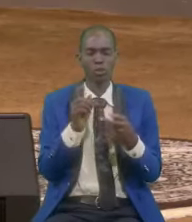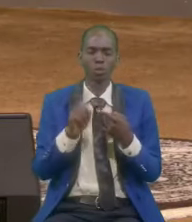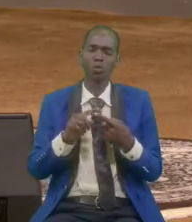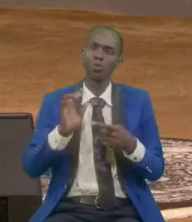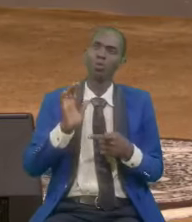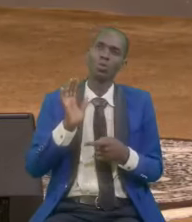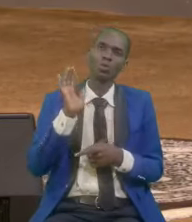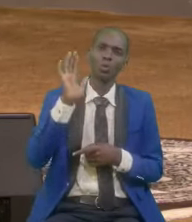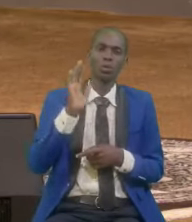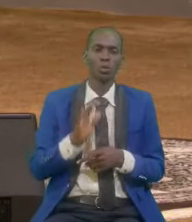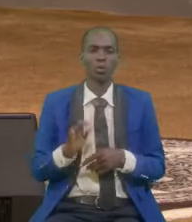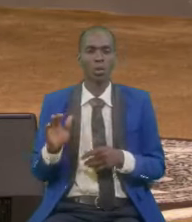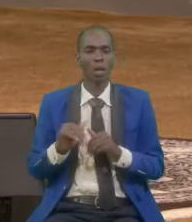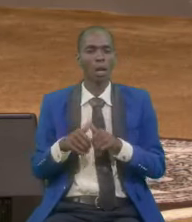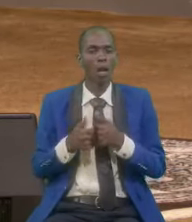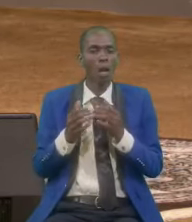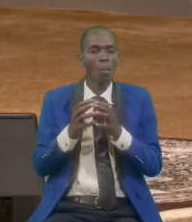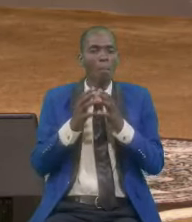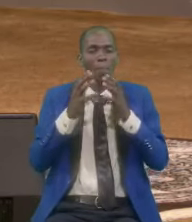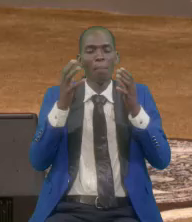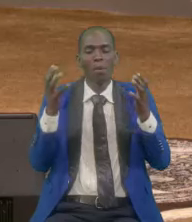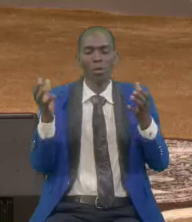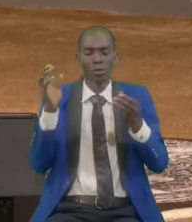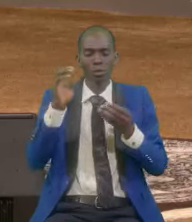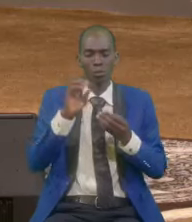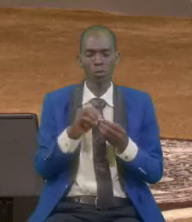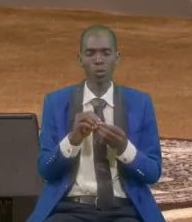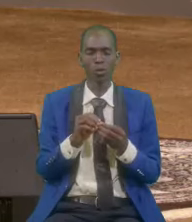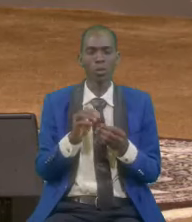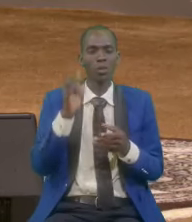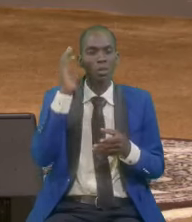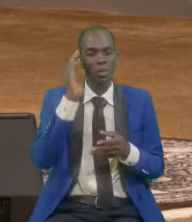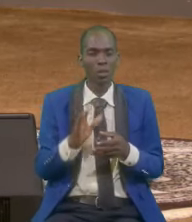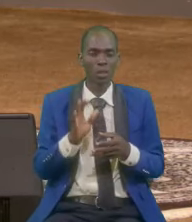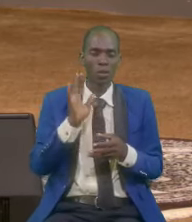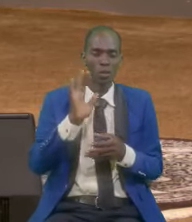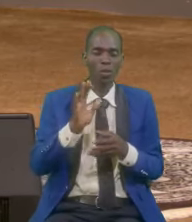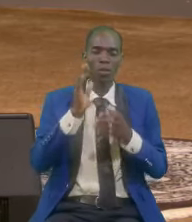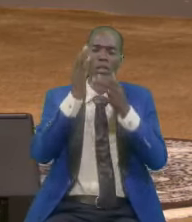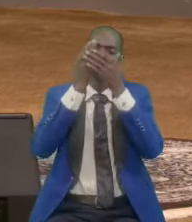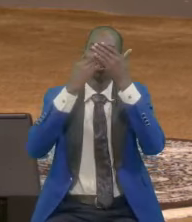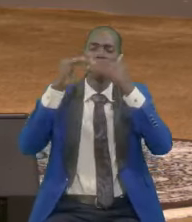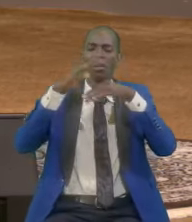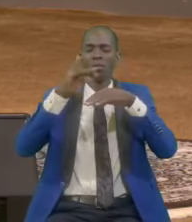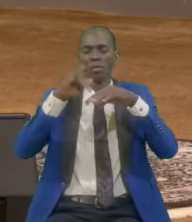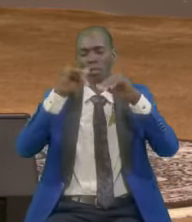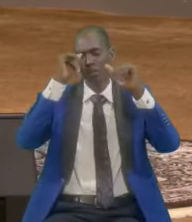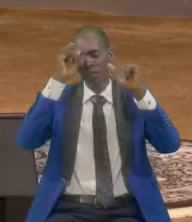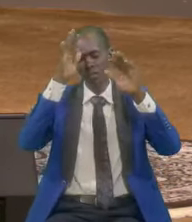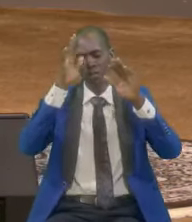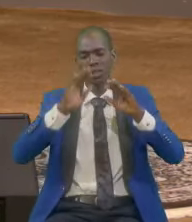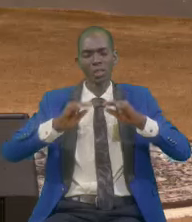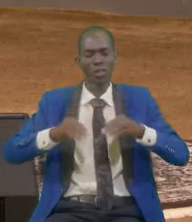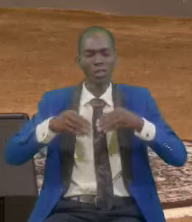children, how much more shall your heavenly Father